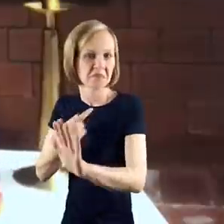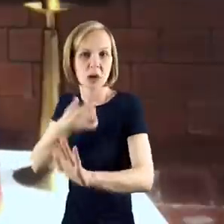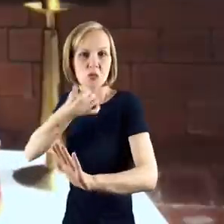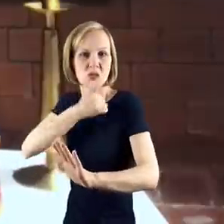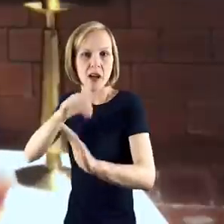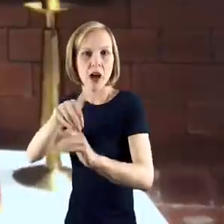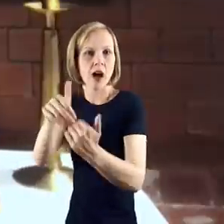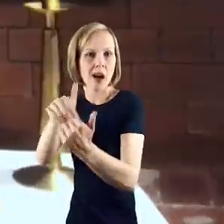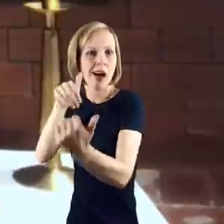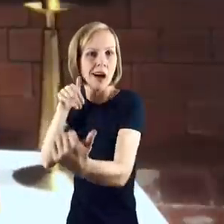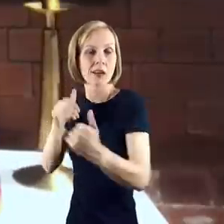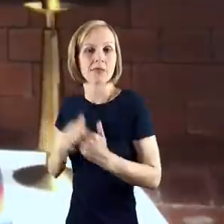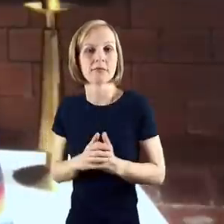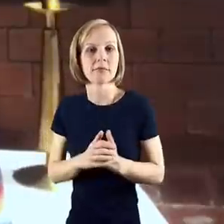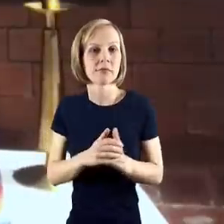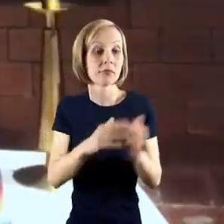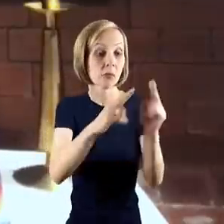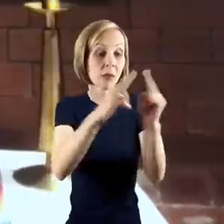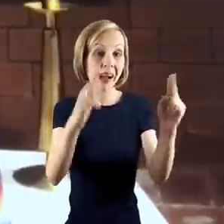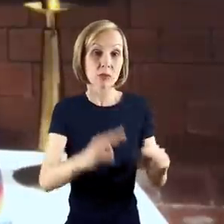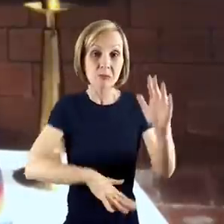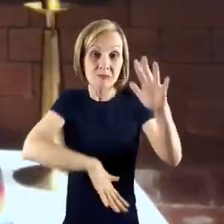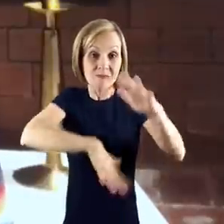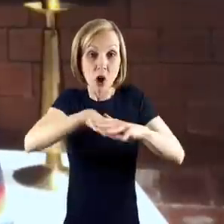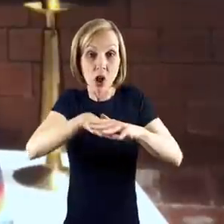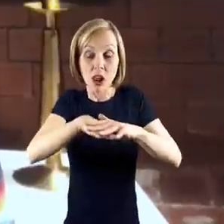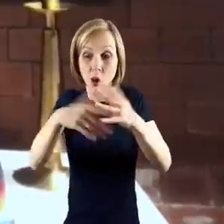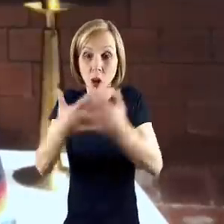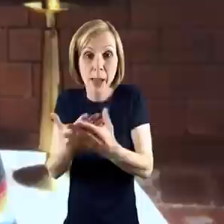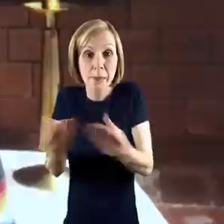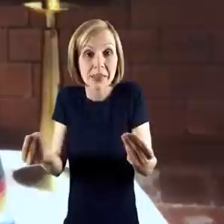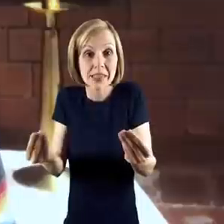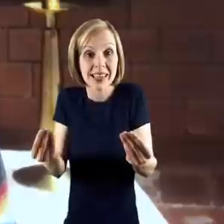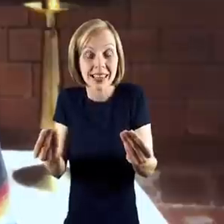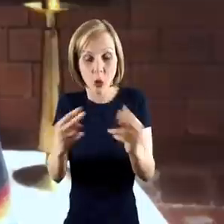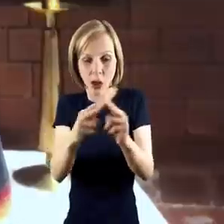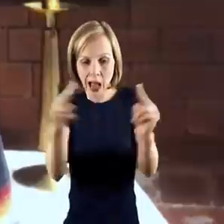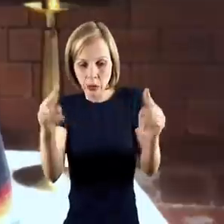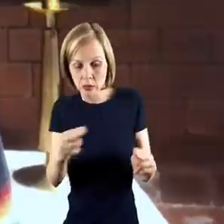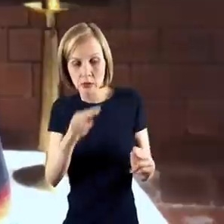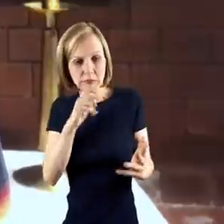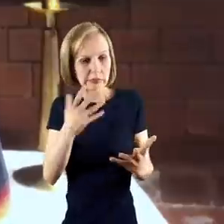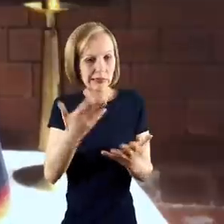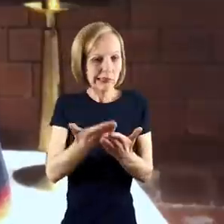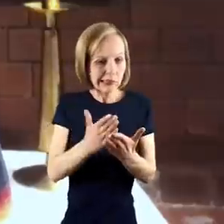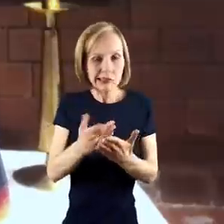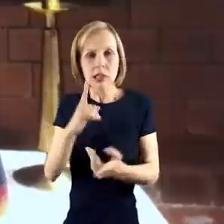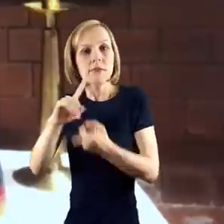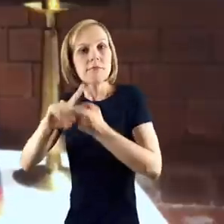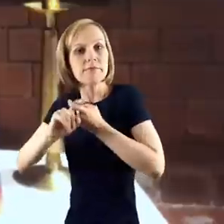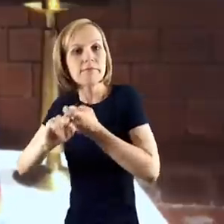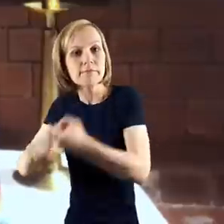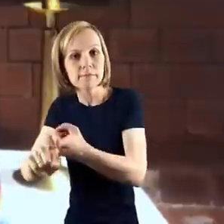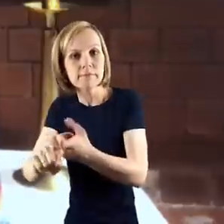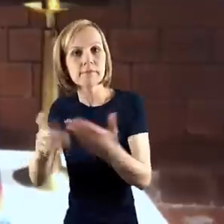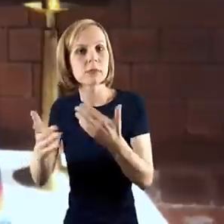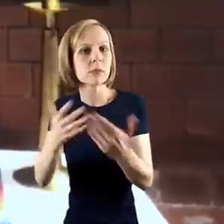Whether our homes are full or empty, whether our housing is precarious or